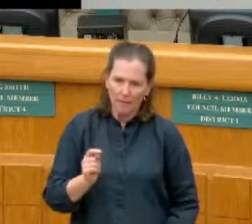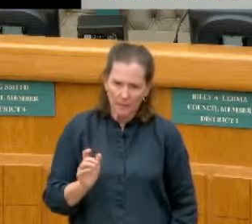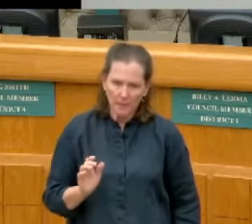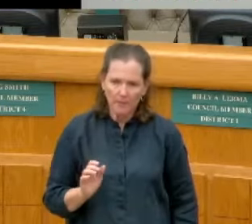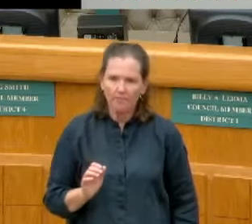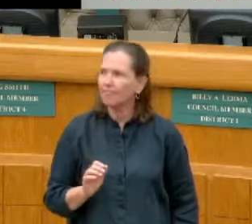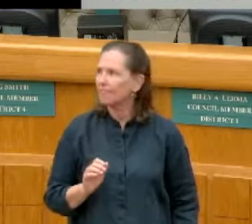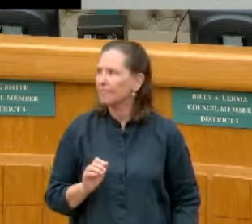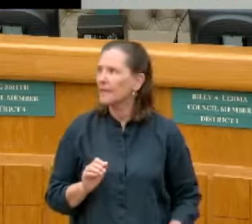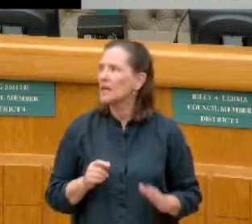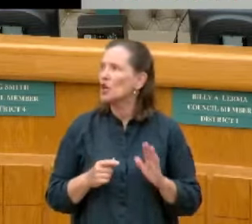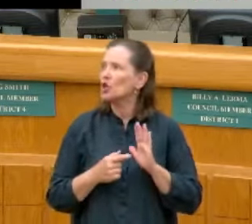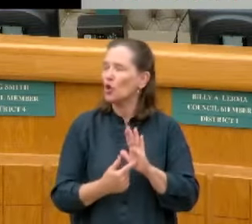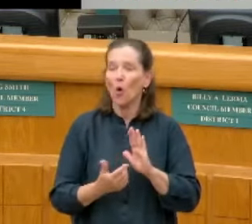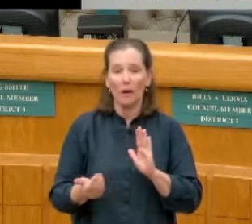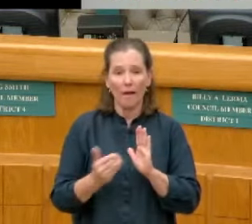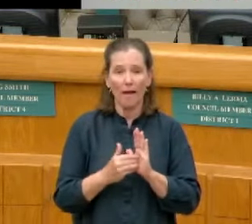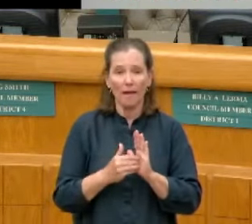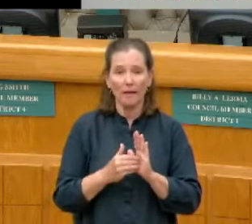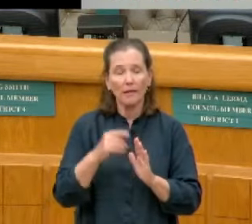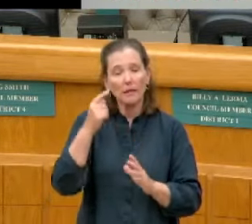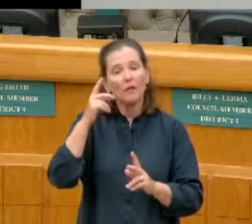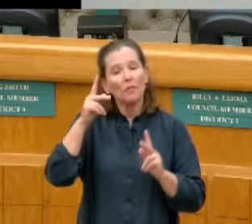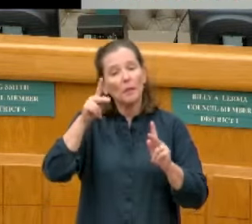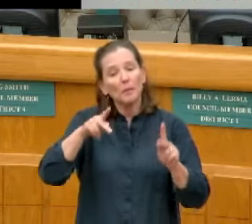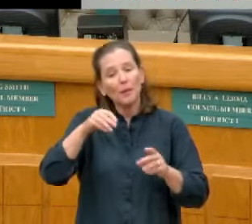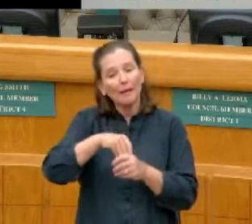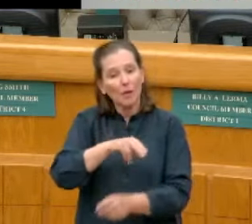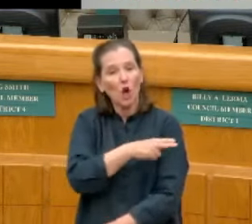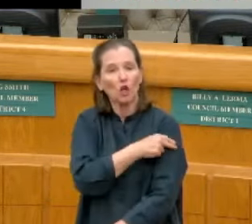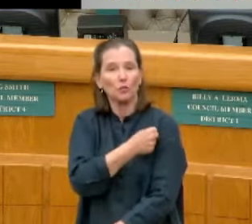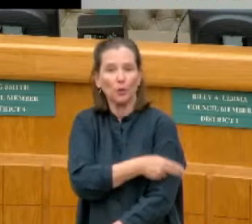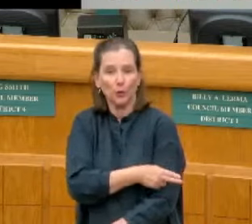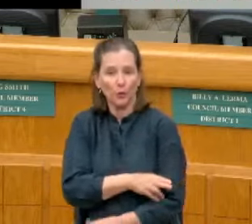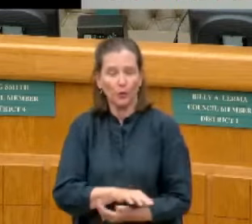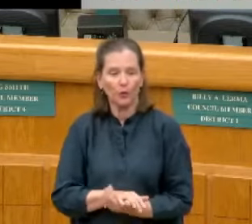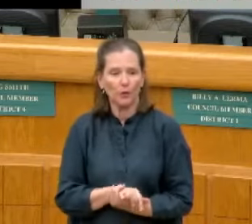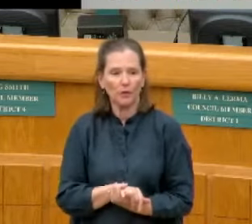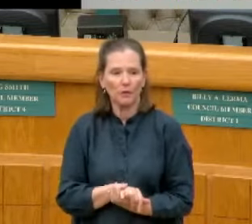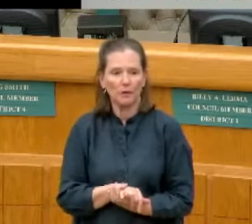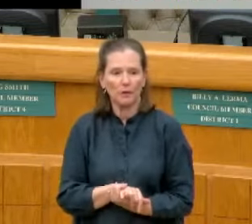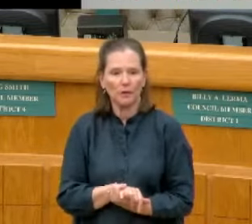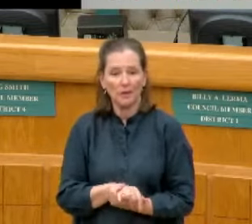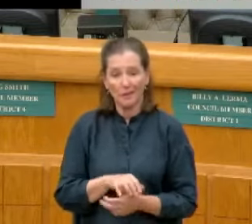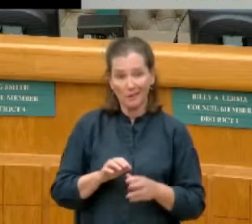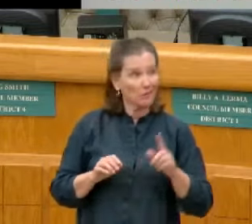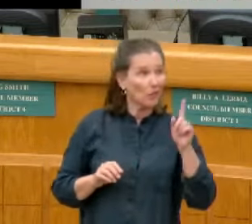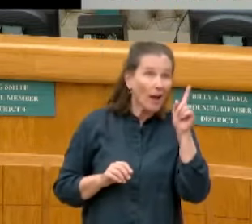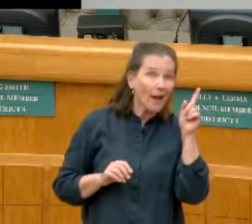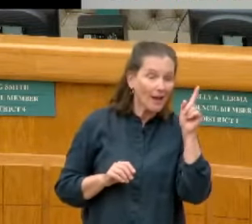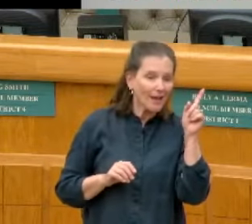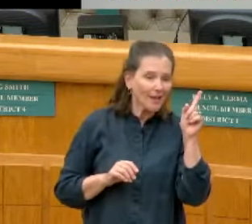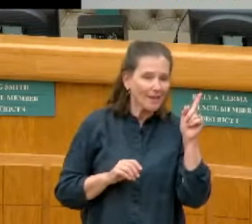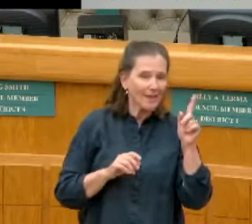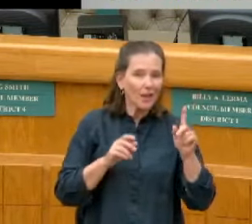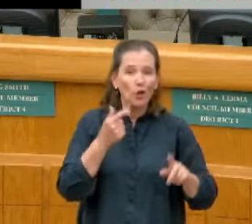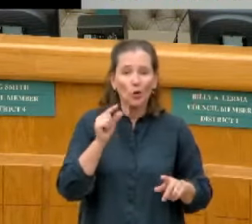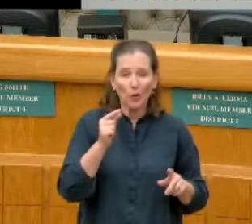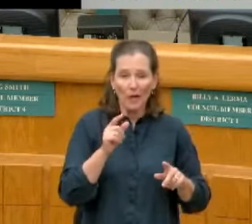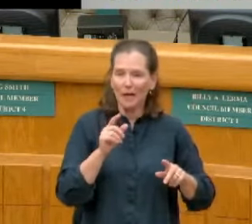same thing. This is for hospitalizations here in Nueces County. And if you look at the right side, these are